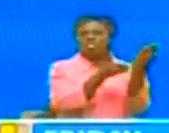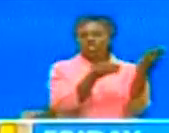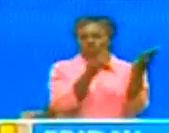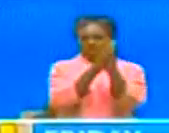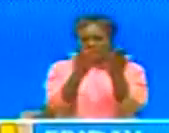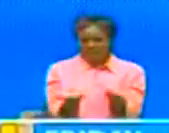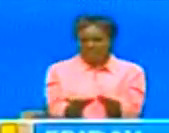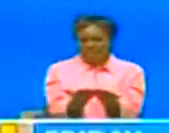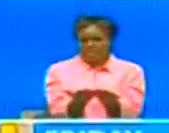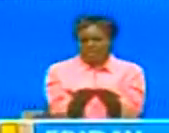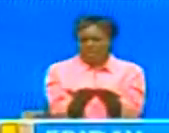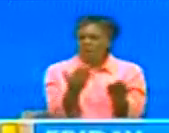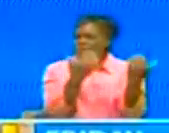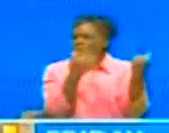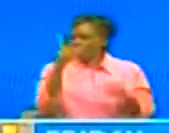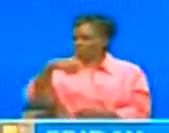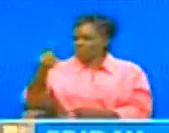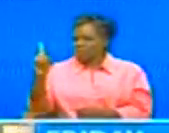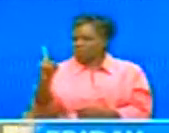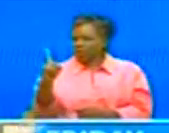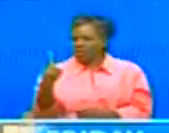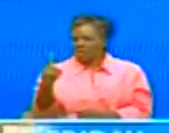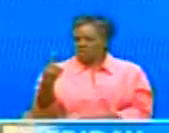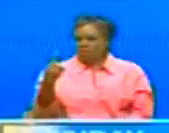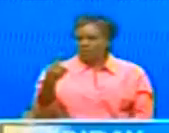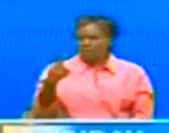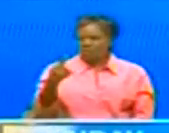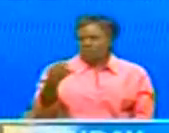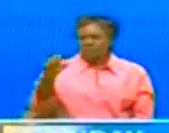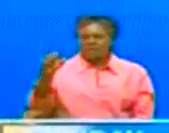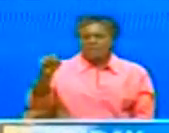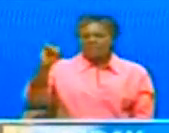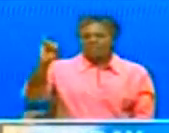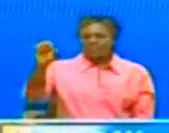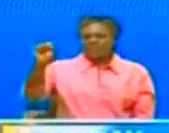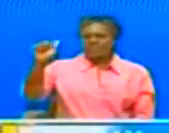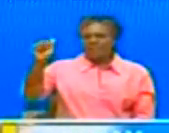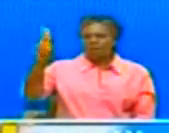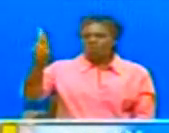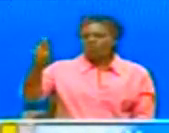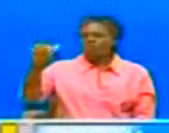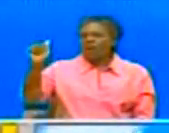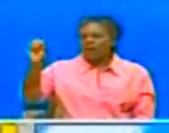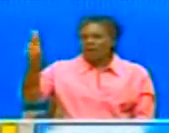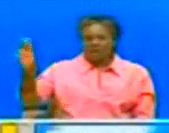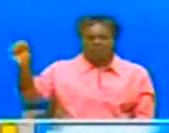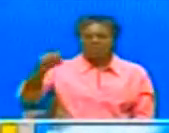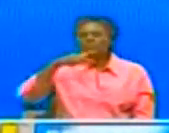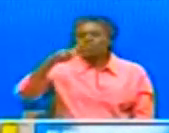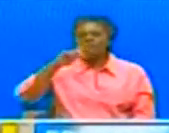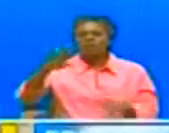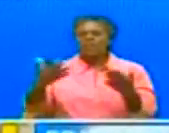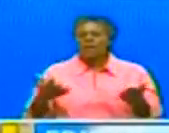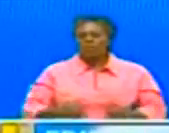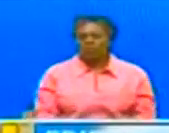I've said that correctly. Is it thesaurus, yes. Thesaurus? How do you pronounce that word, Willis?